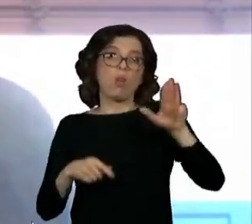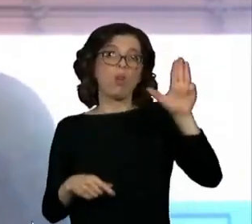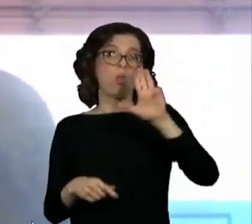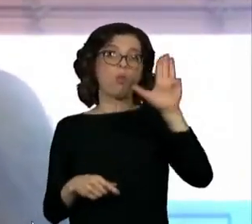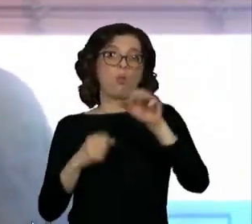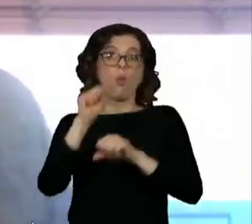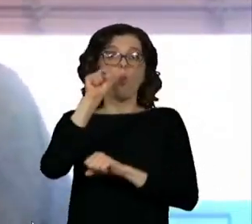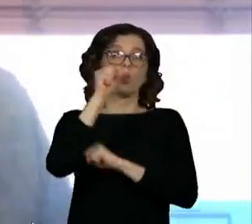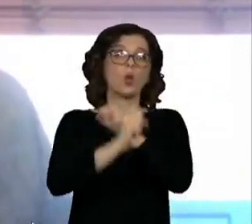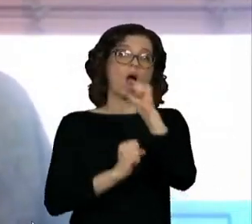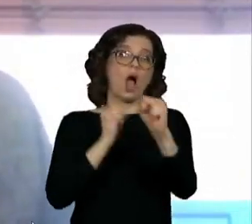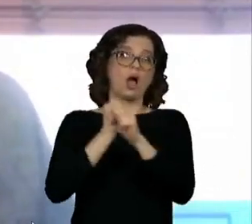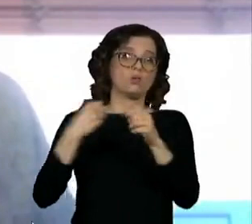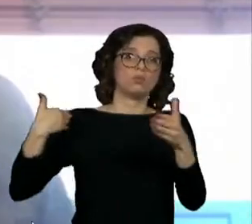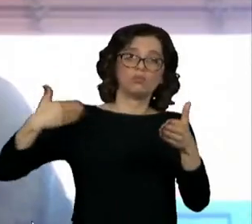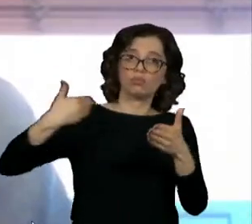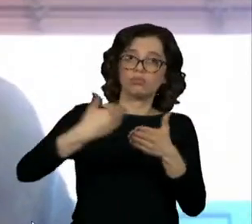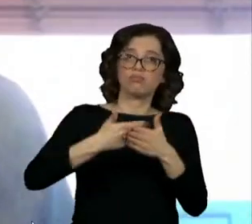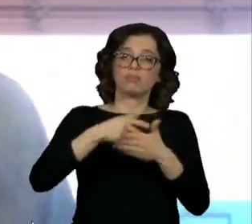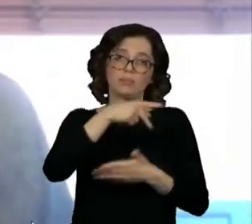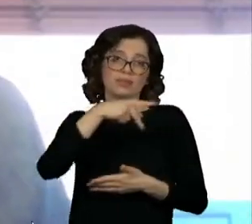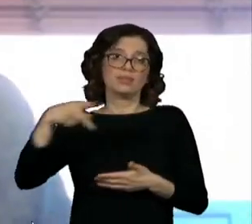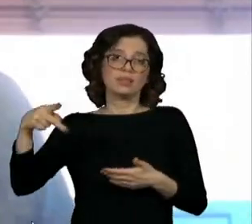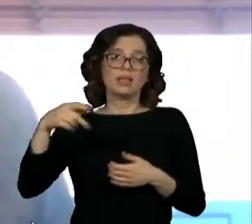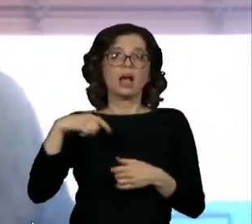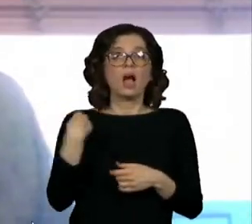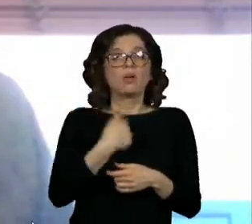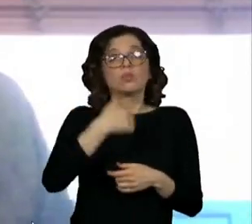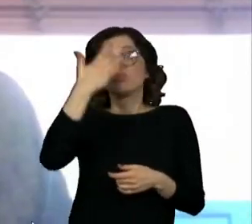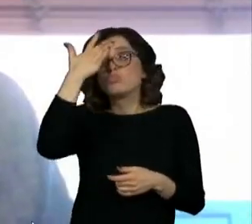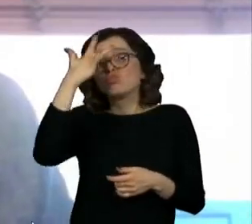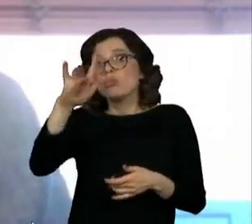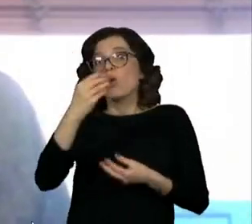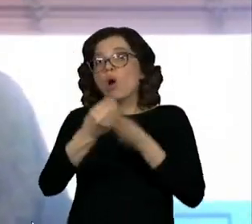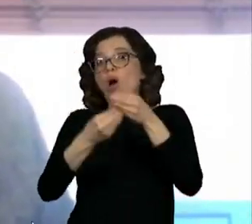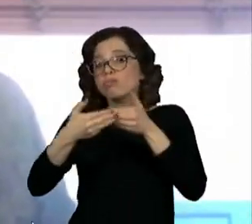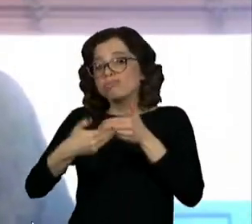years. We know that it's a party that governs and plays